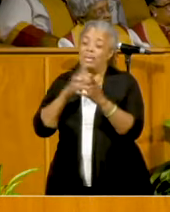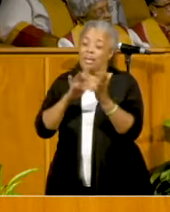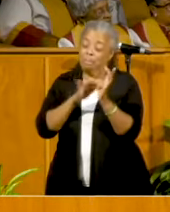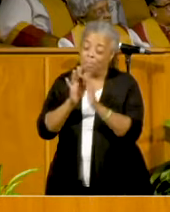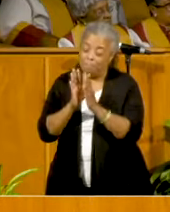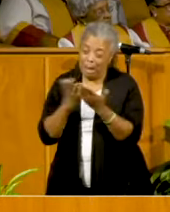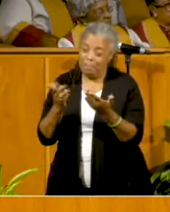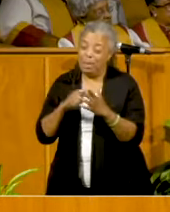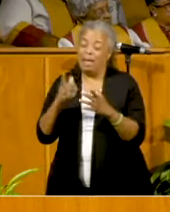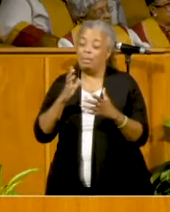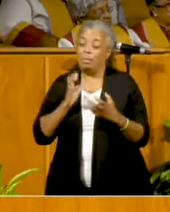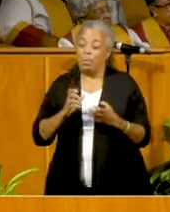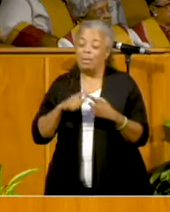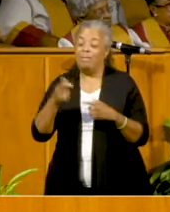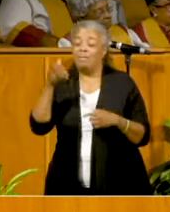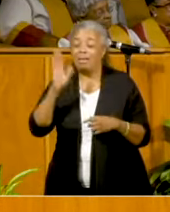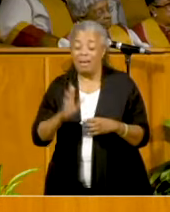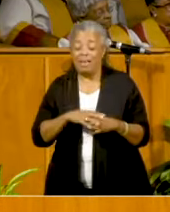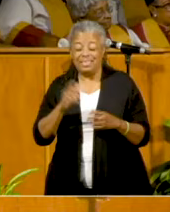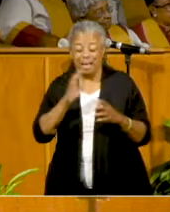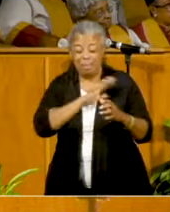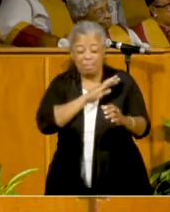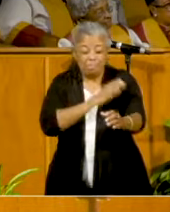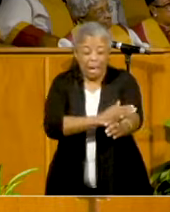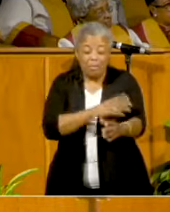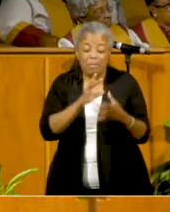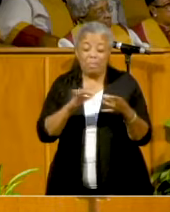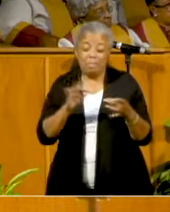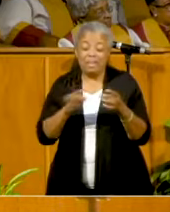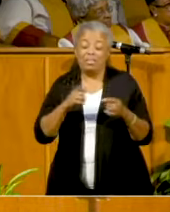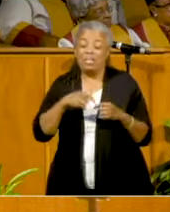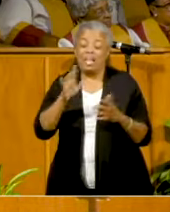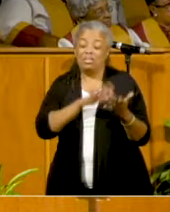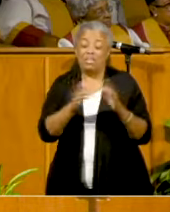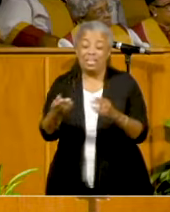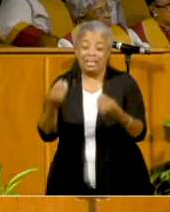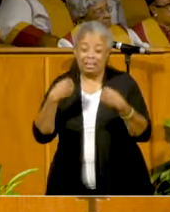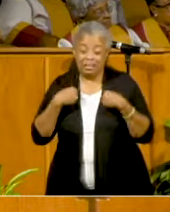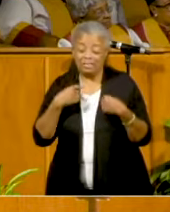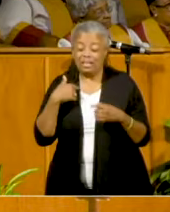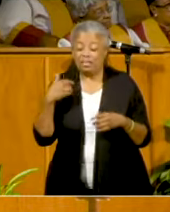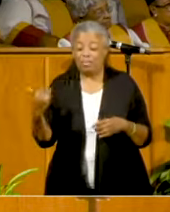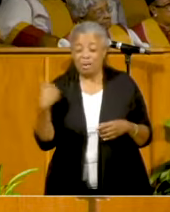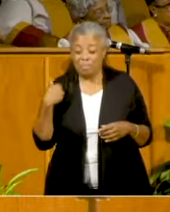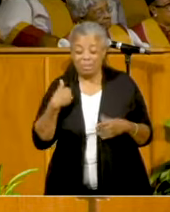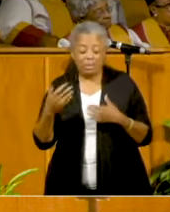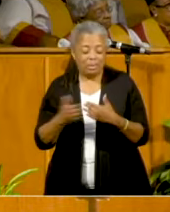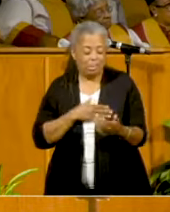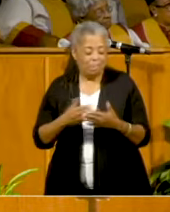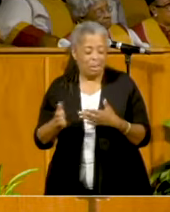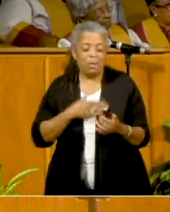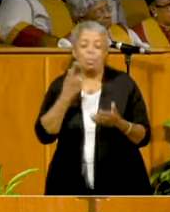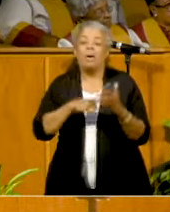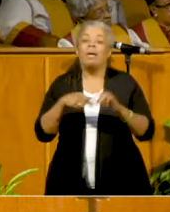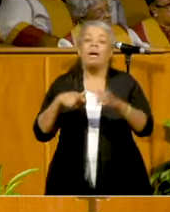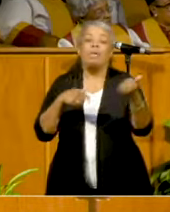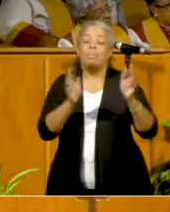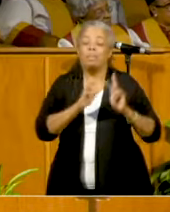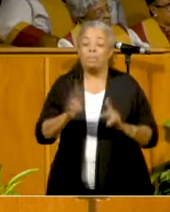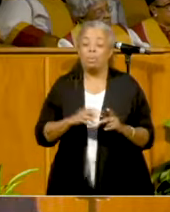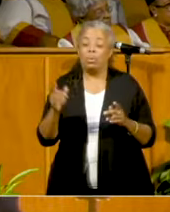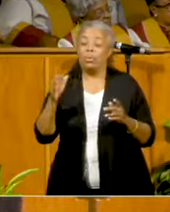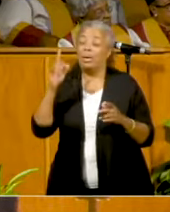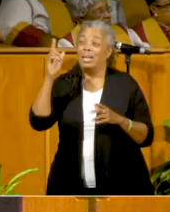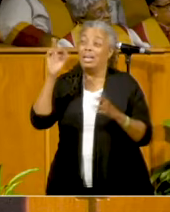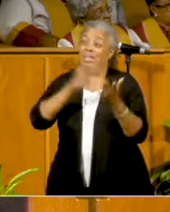God. That's a powerful message that Jesus presses on us at the table. It's a reminder that no matter what others do, the